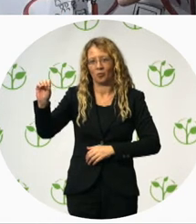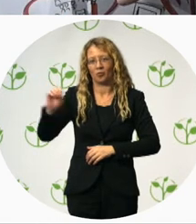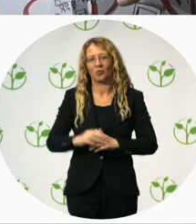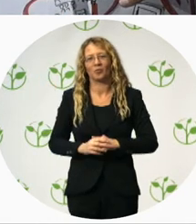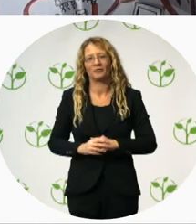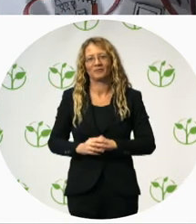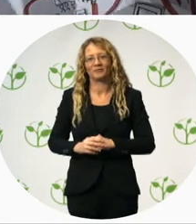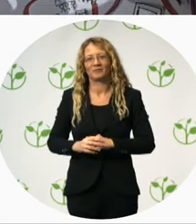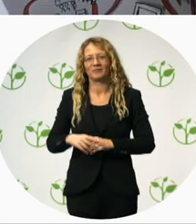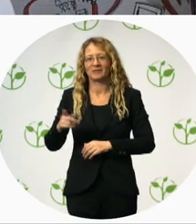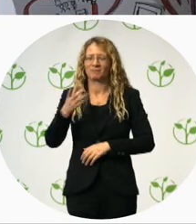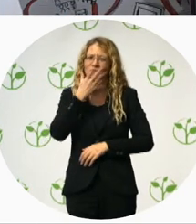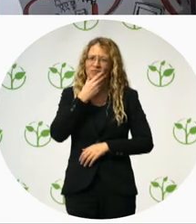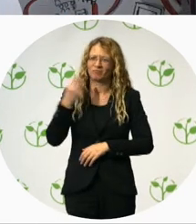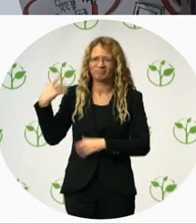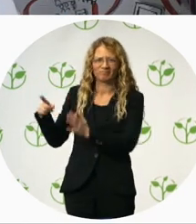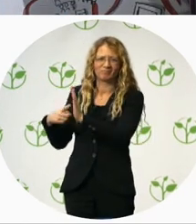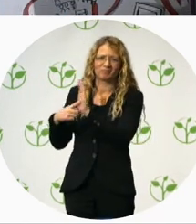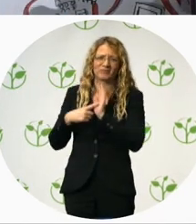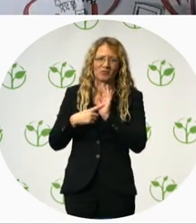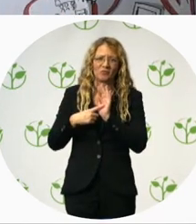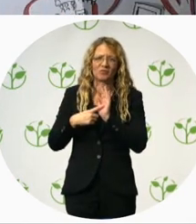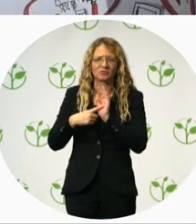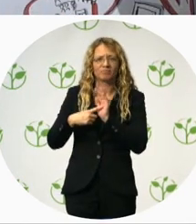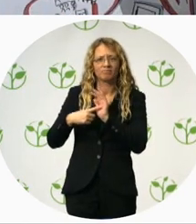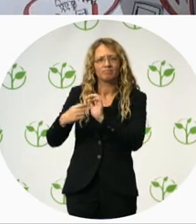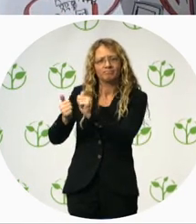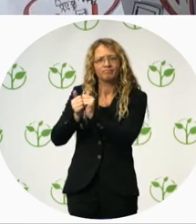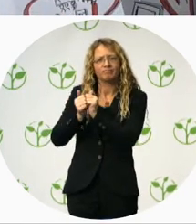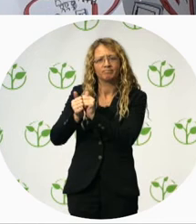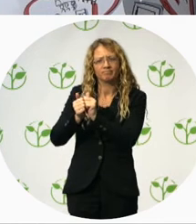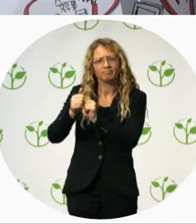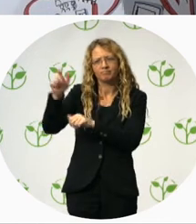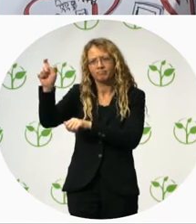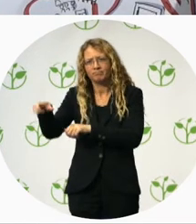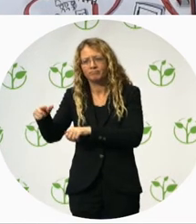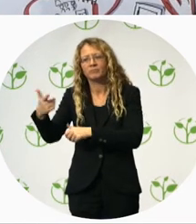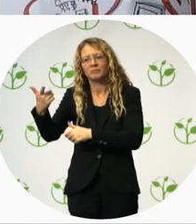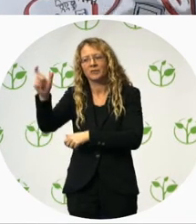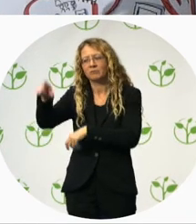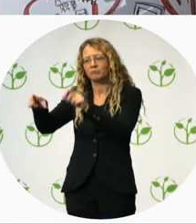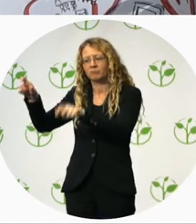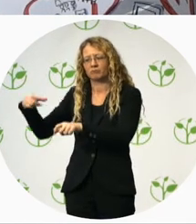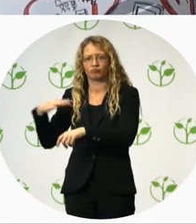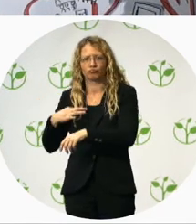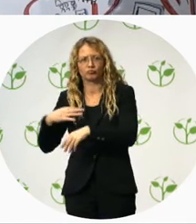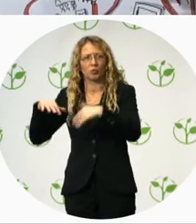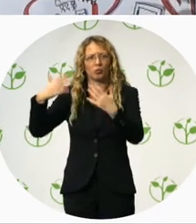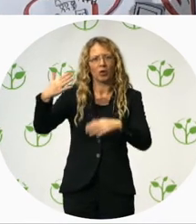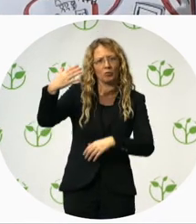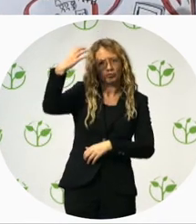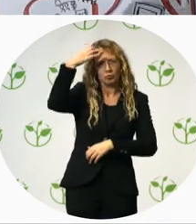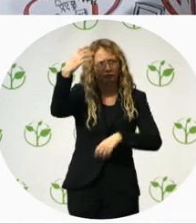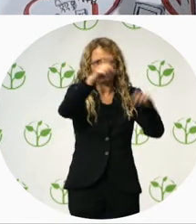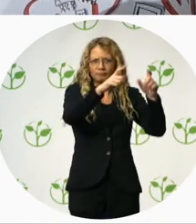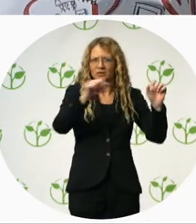online and very quick, deaf people can find sign language interpreters. And right now in the discussion, we heard it again,